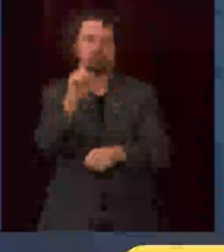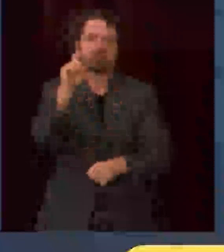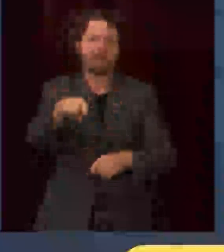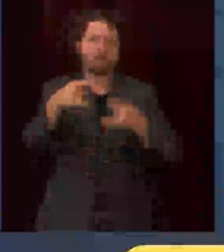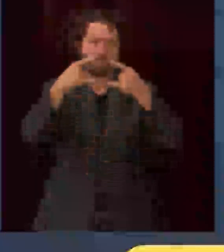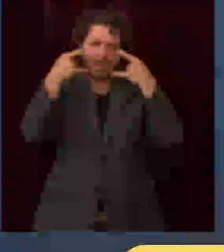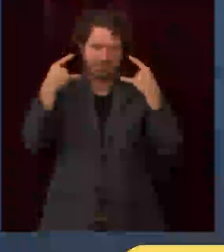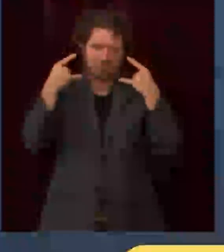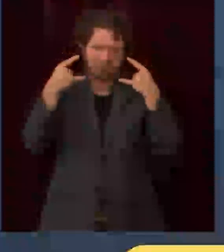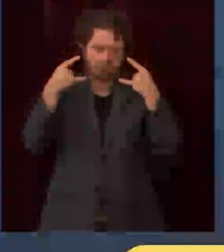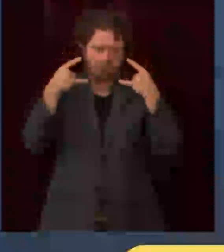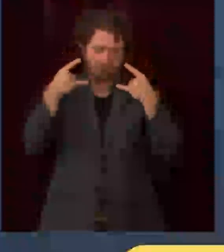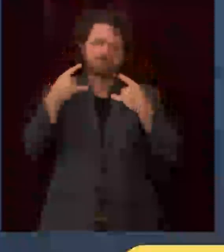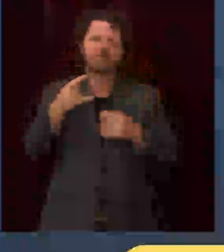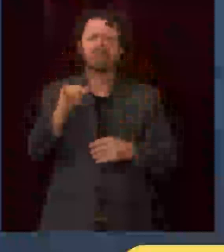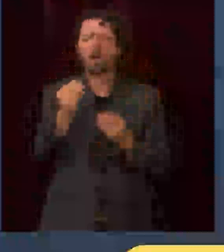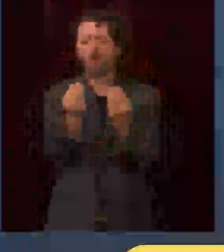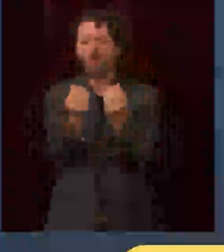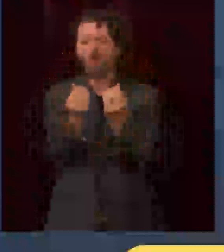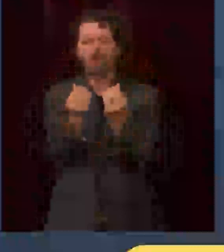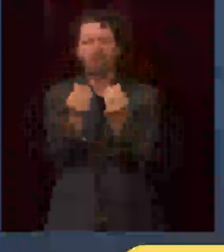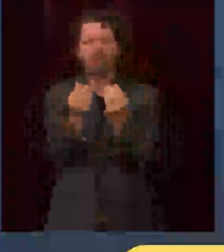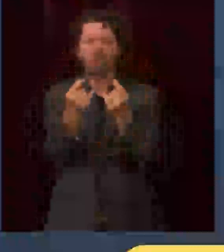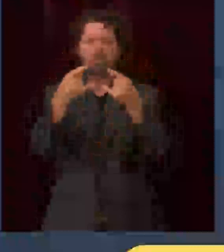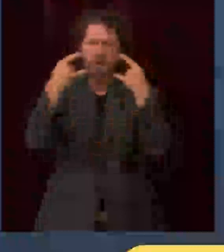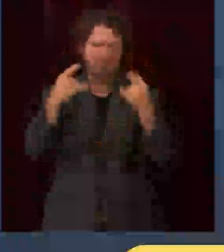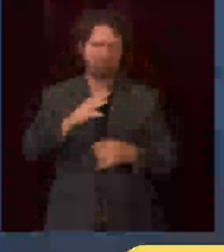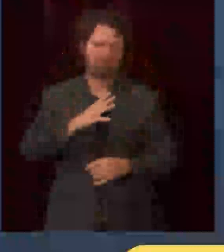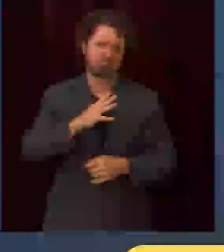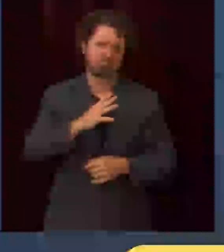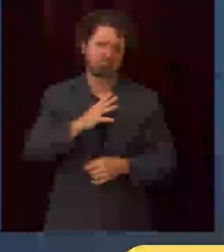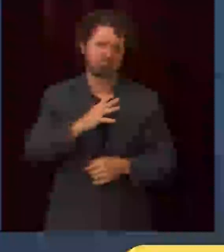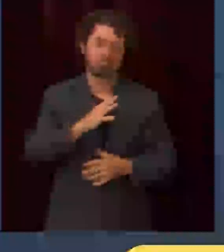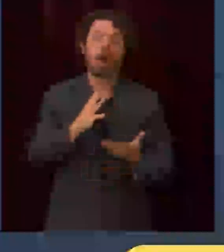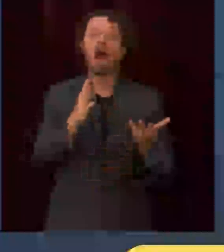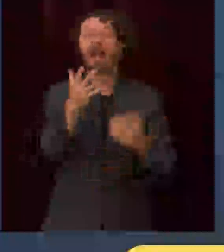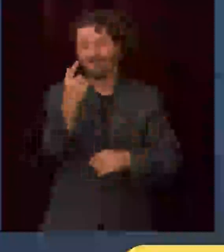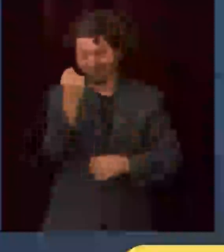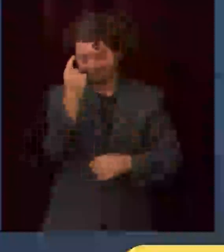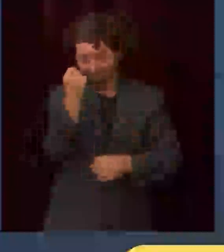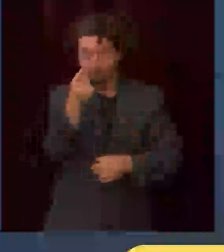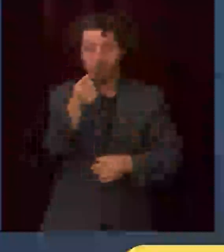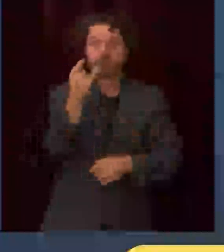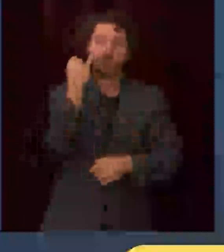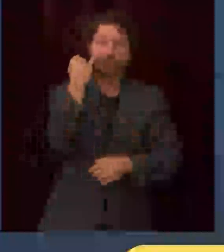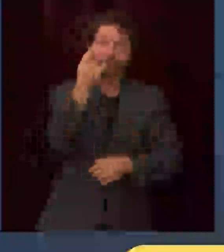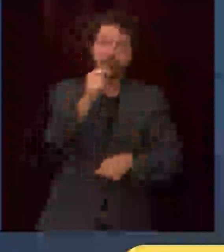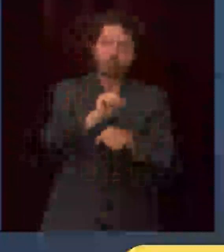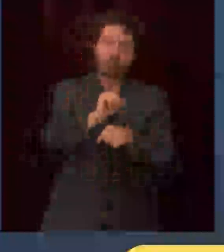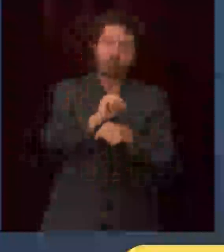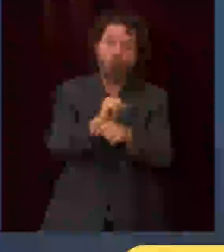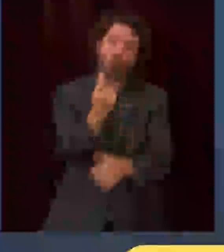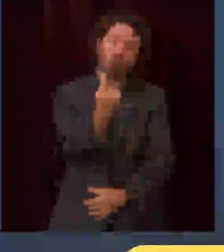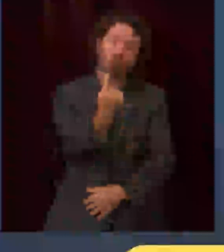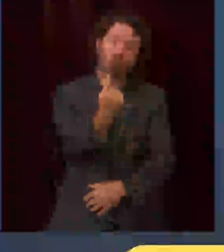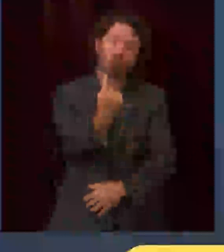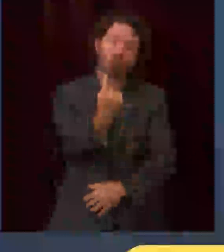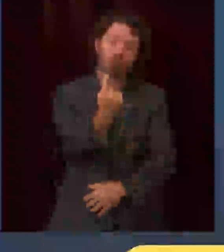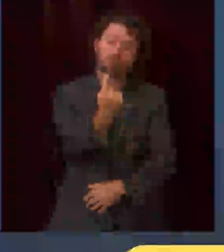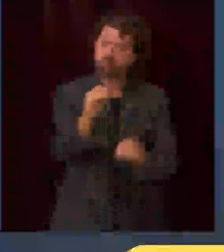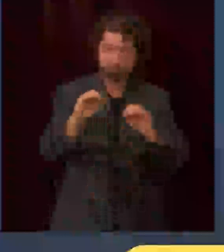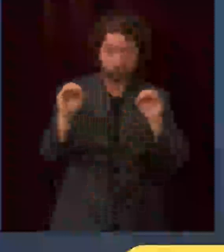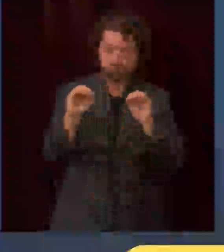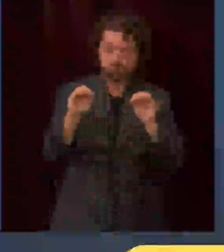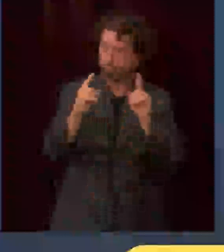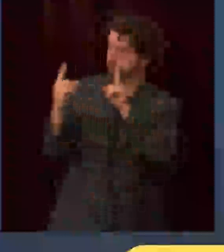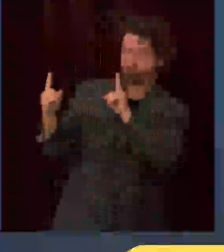or a vehicle or at a job site, or when a job has no other in-person interaction. Employees